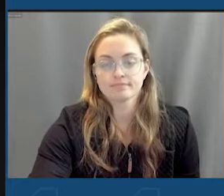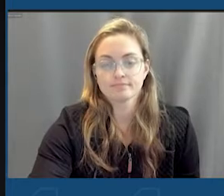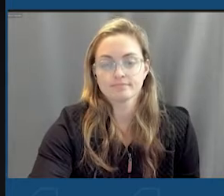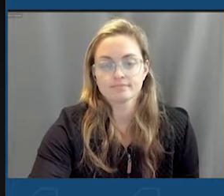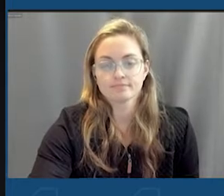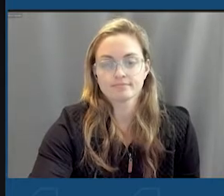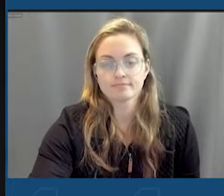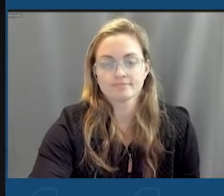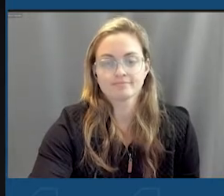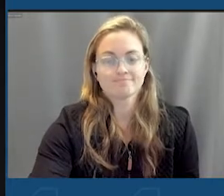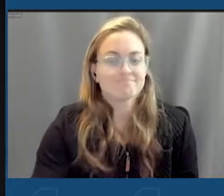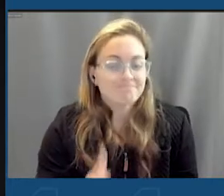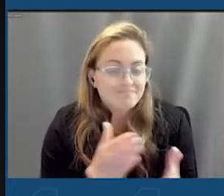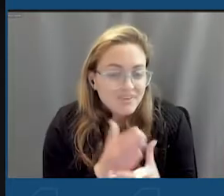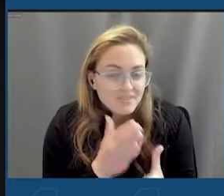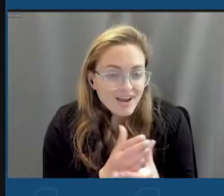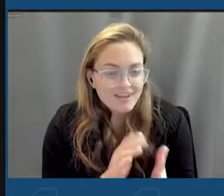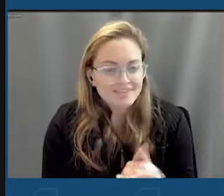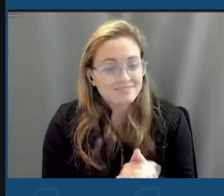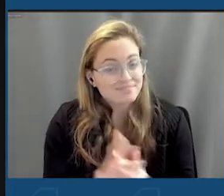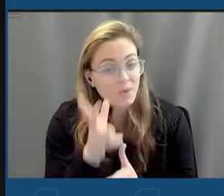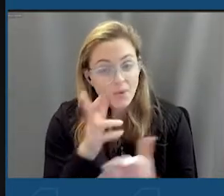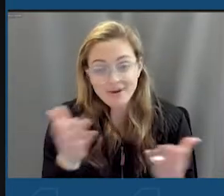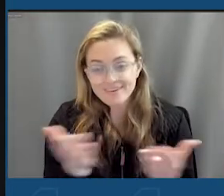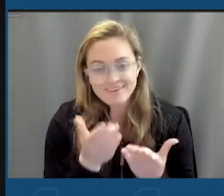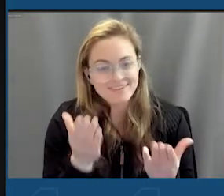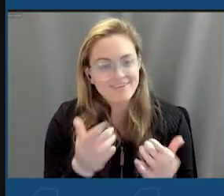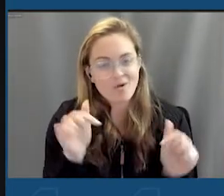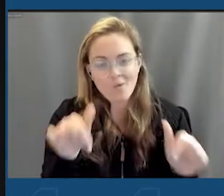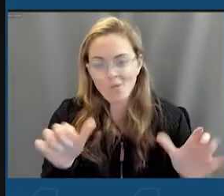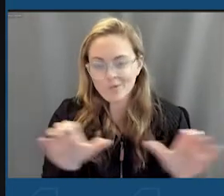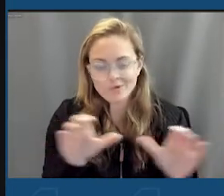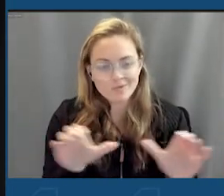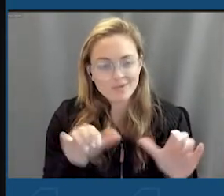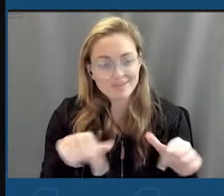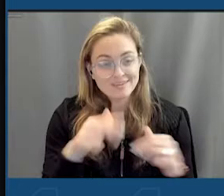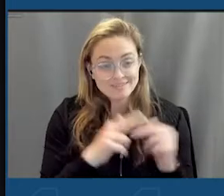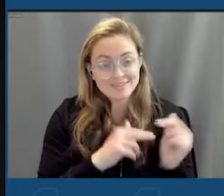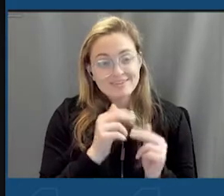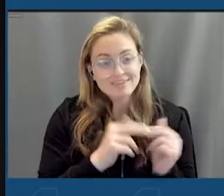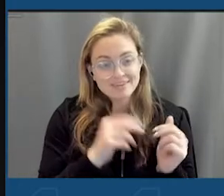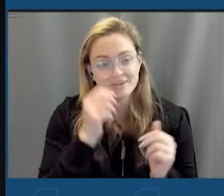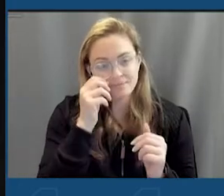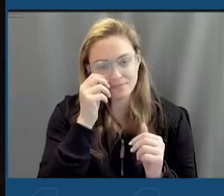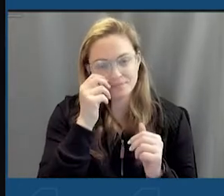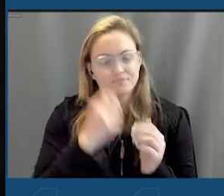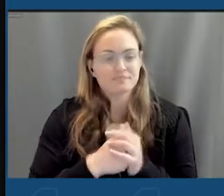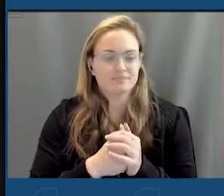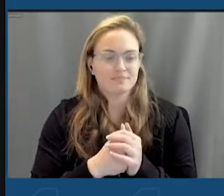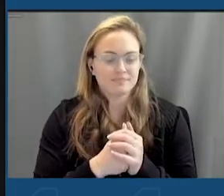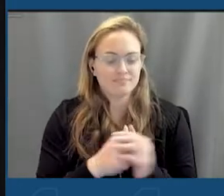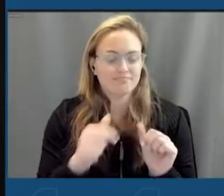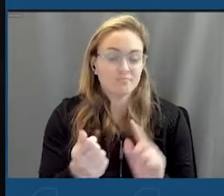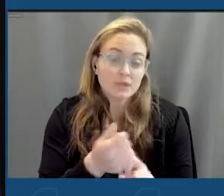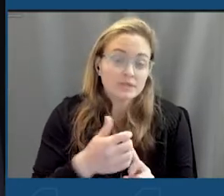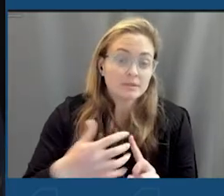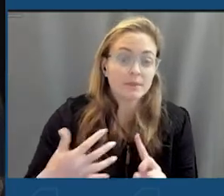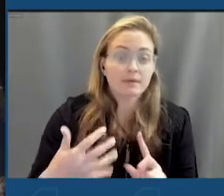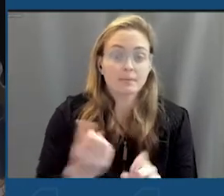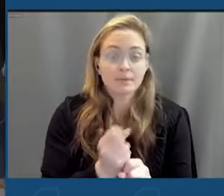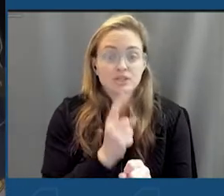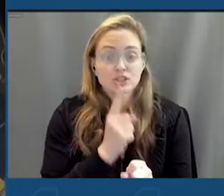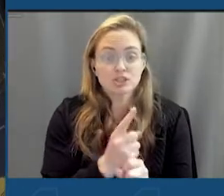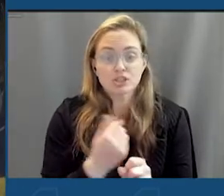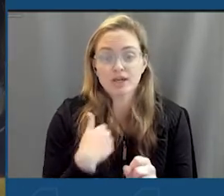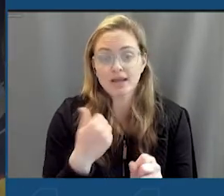All right. You heard it here. This is what we're doing in this facility, a facility that we expanded to make sure that they had all